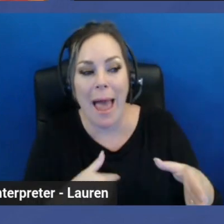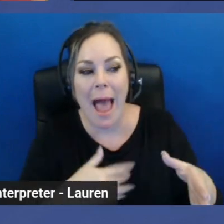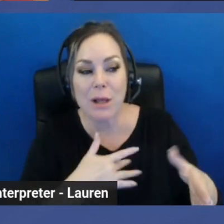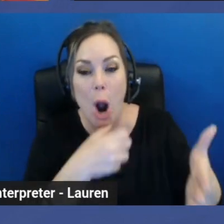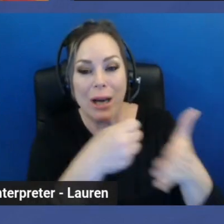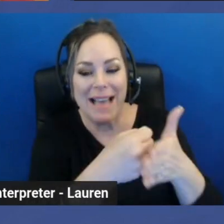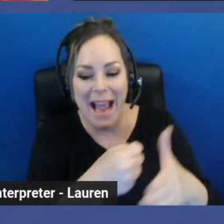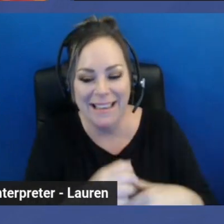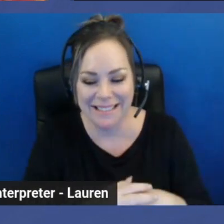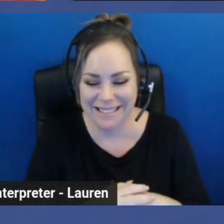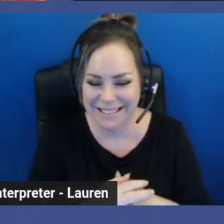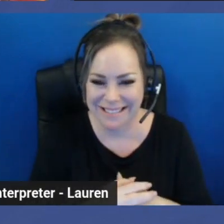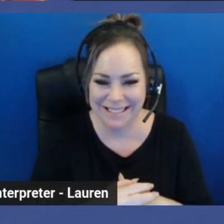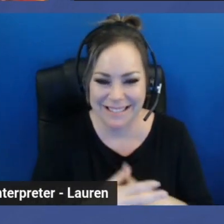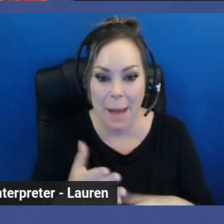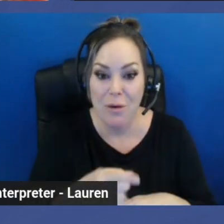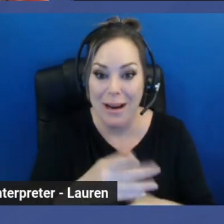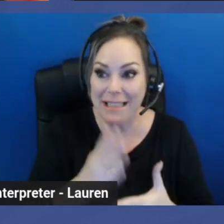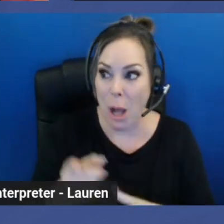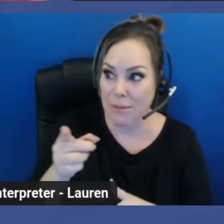he stops you. Yes.